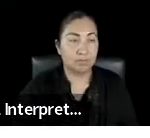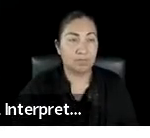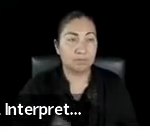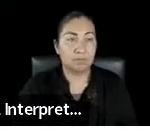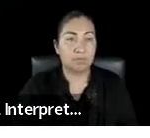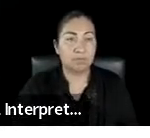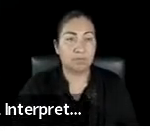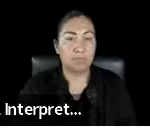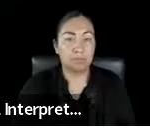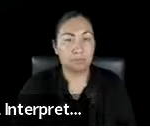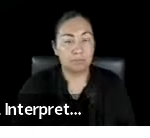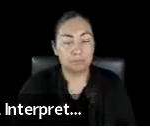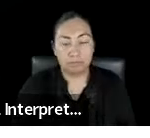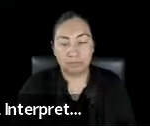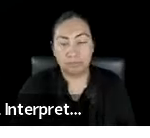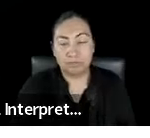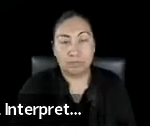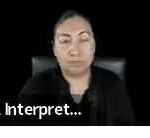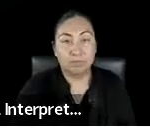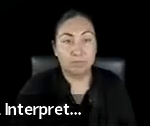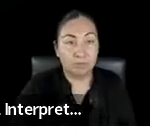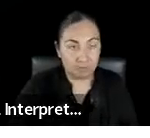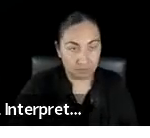Know the signs. It can save someone's life.